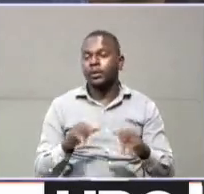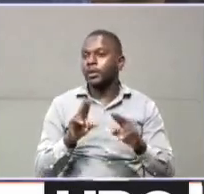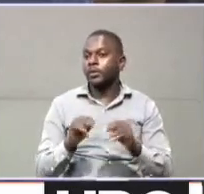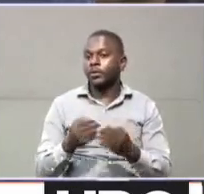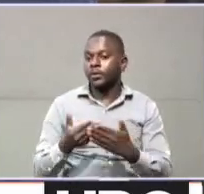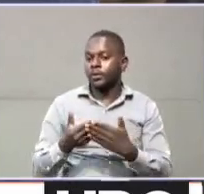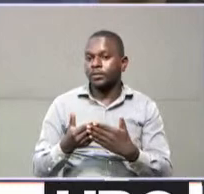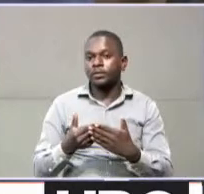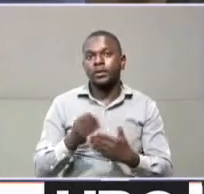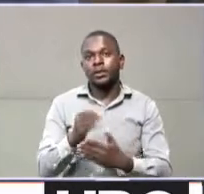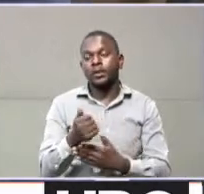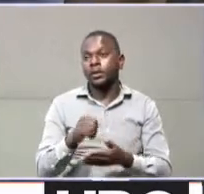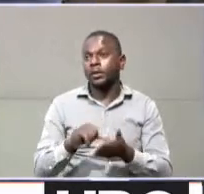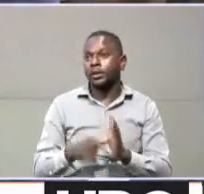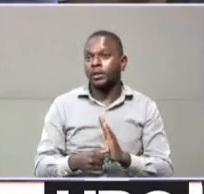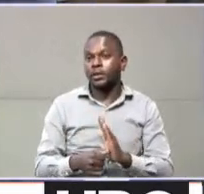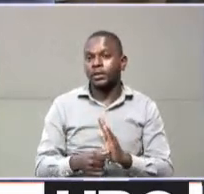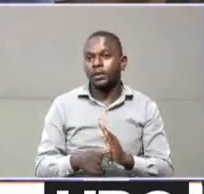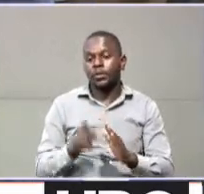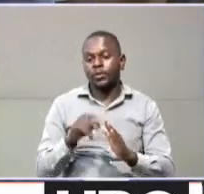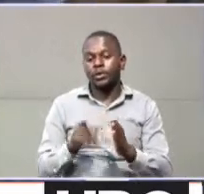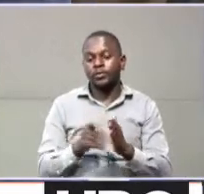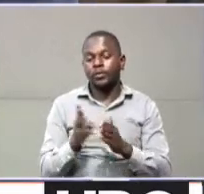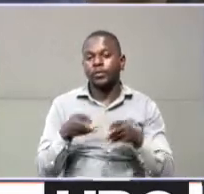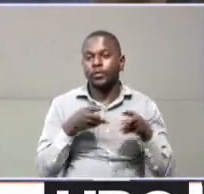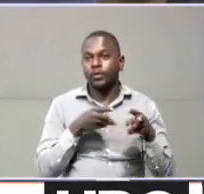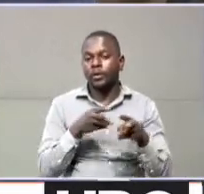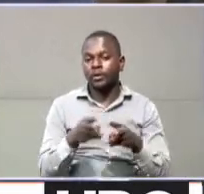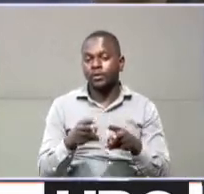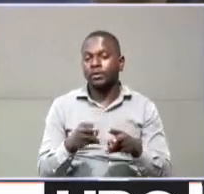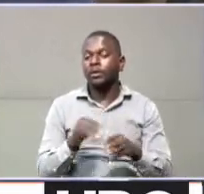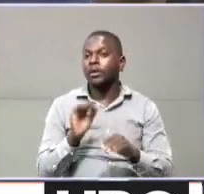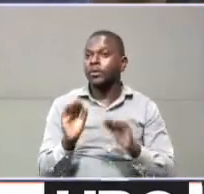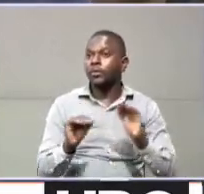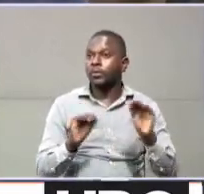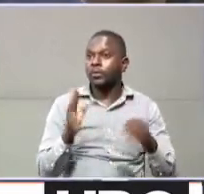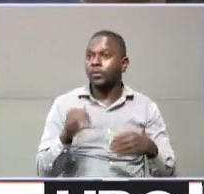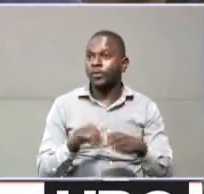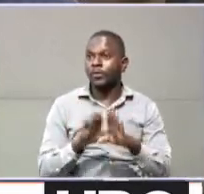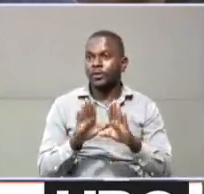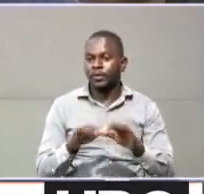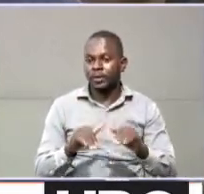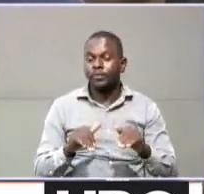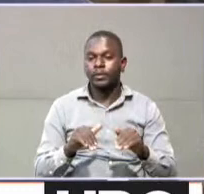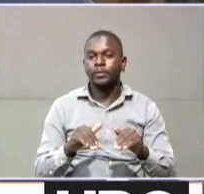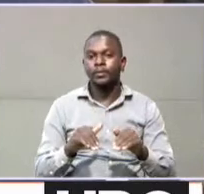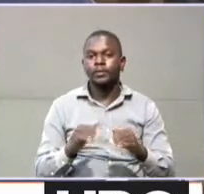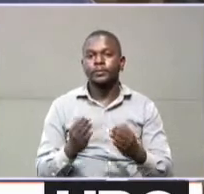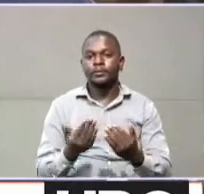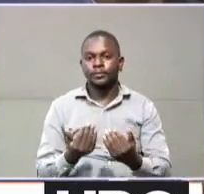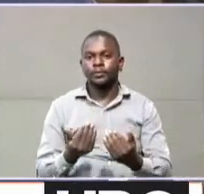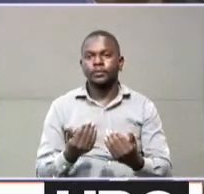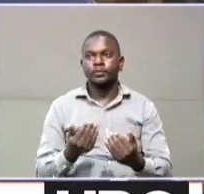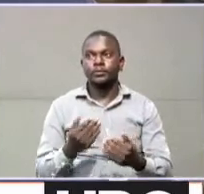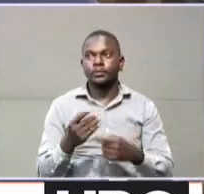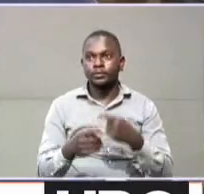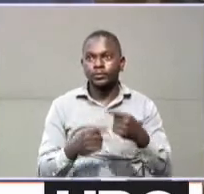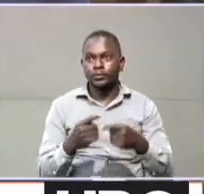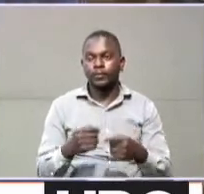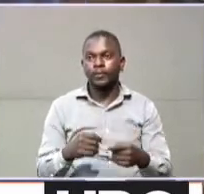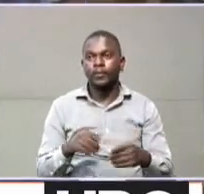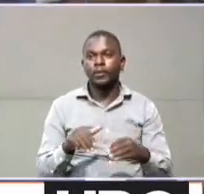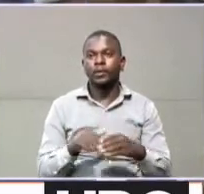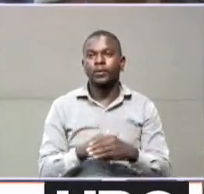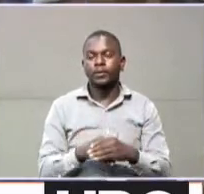had any issue with the participant model consulting members of parliament i don't know if there is a member who was